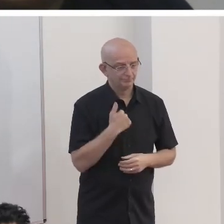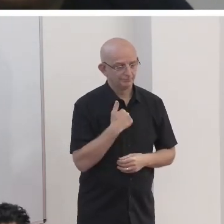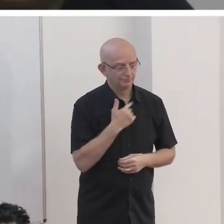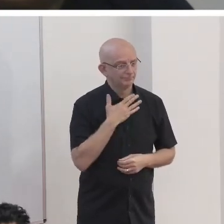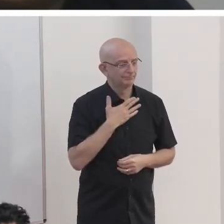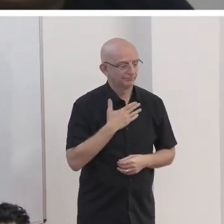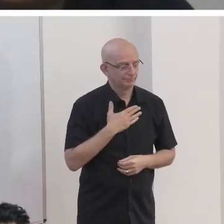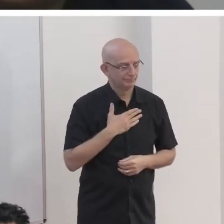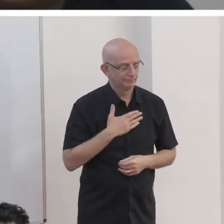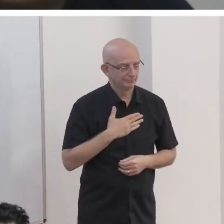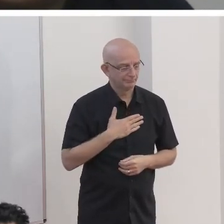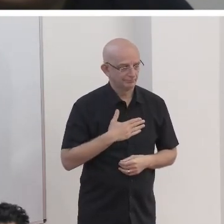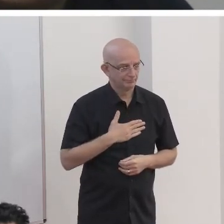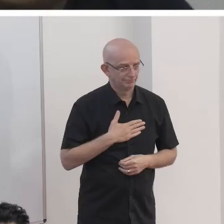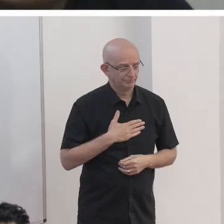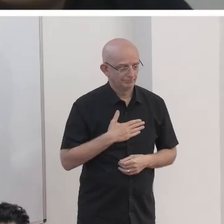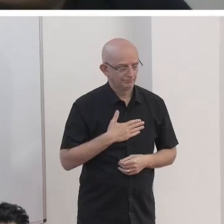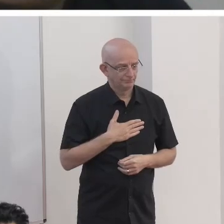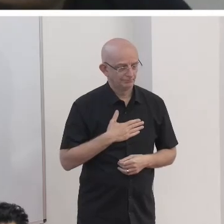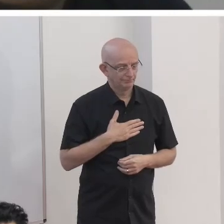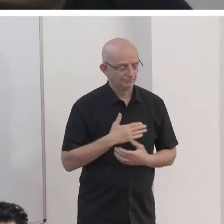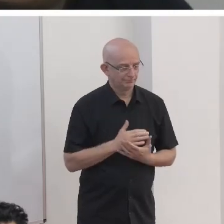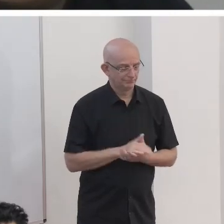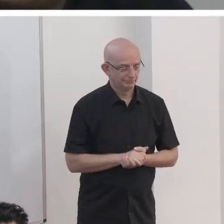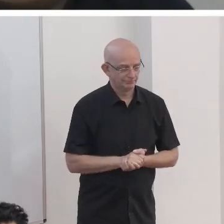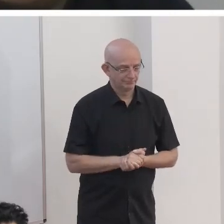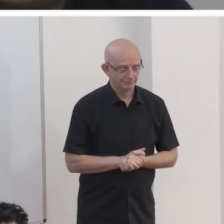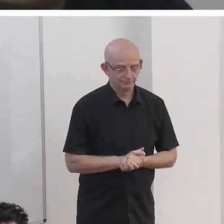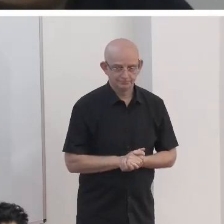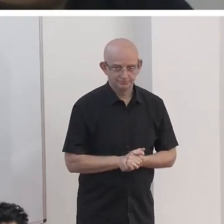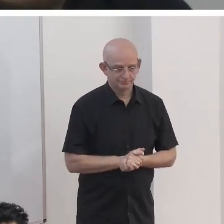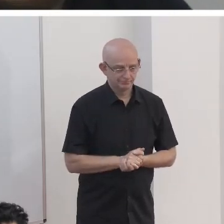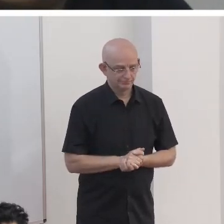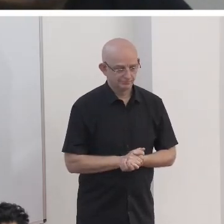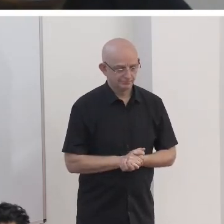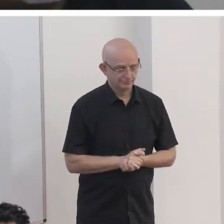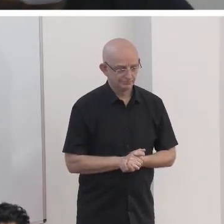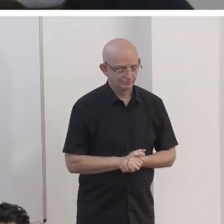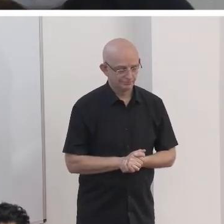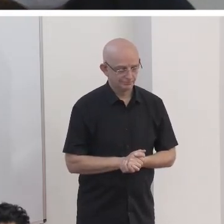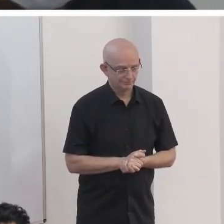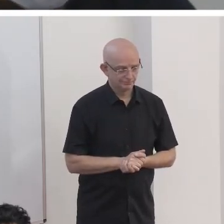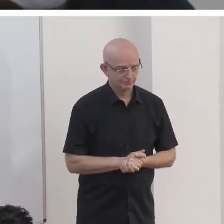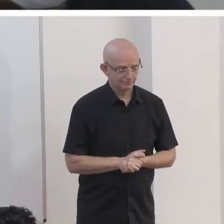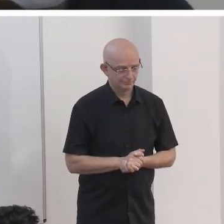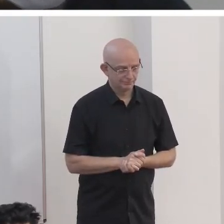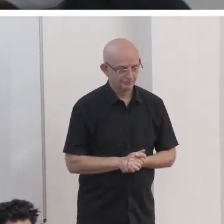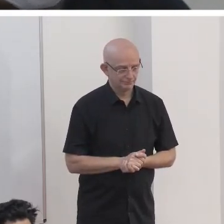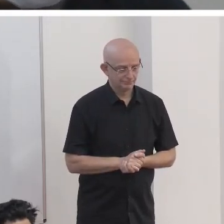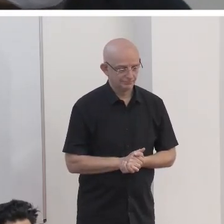whenever you are unable to understand my means whatever I am trying to say, whatever I am